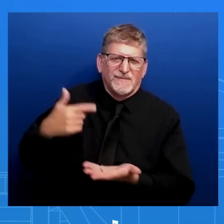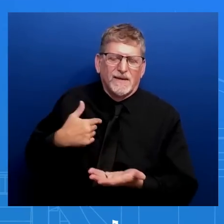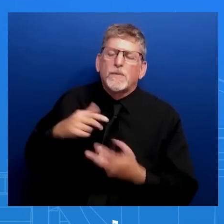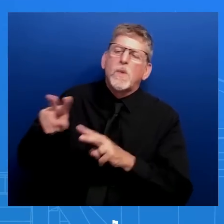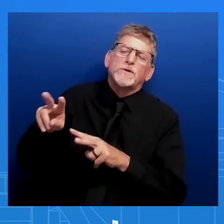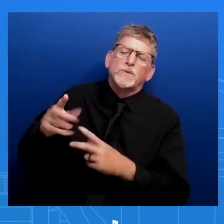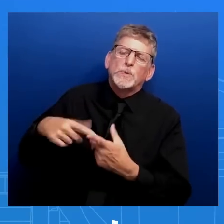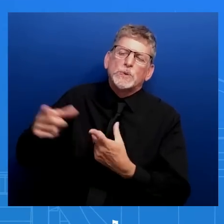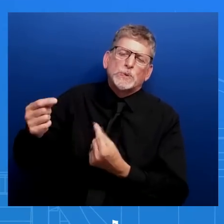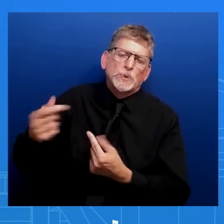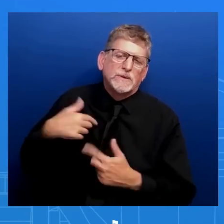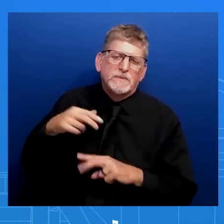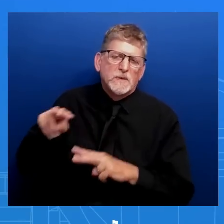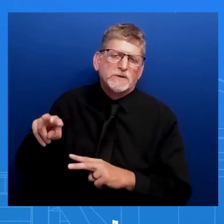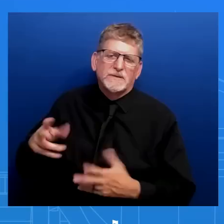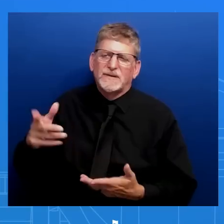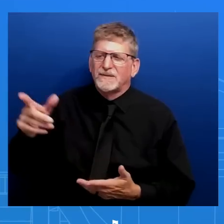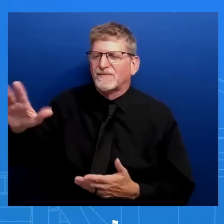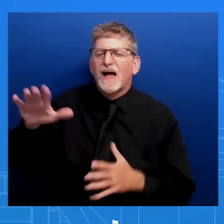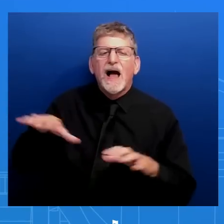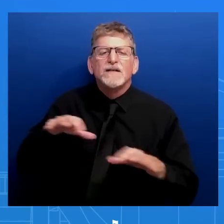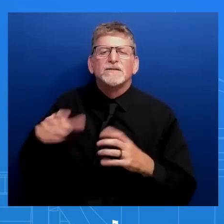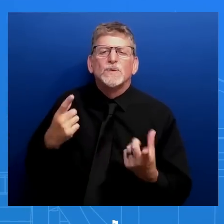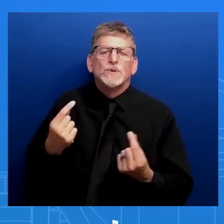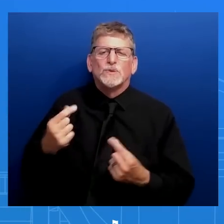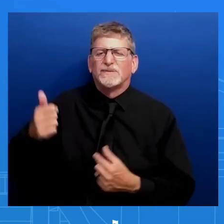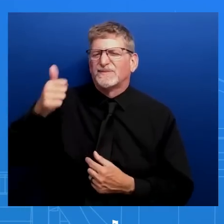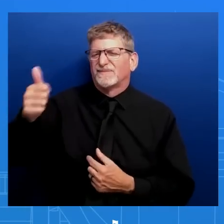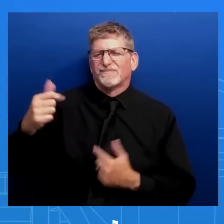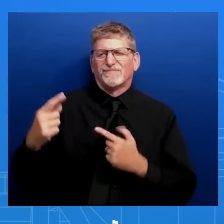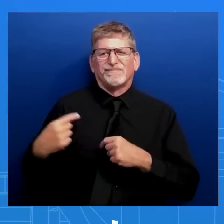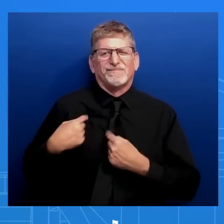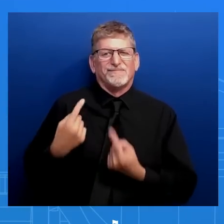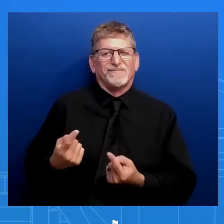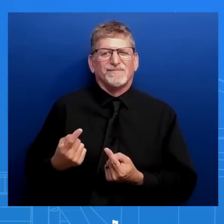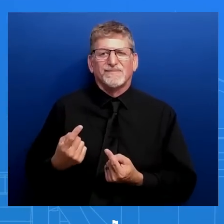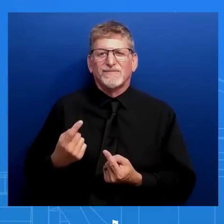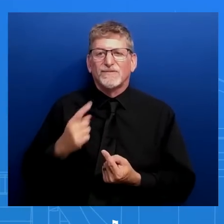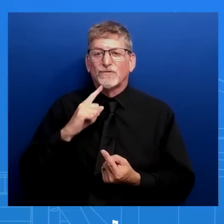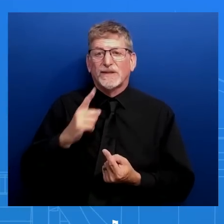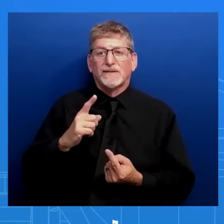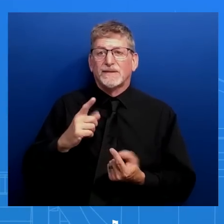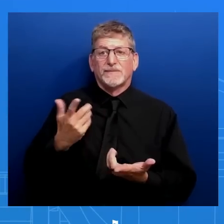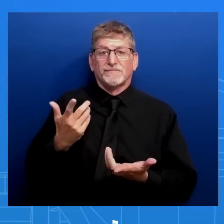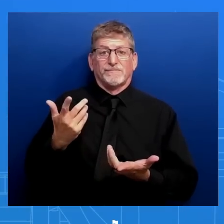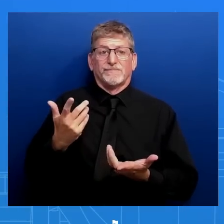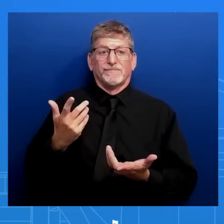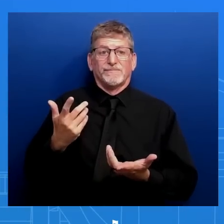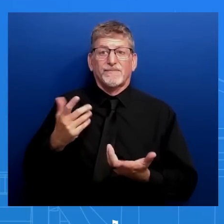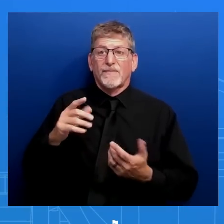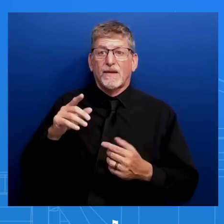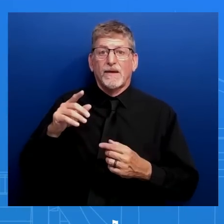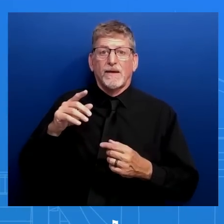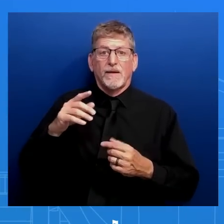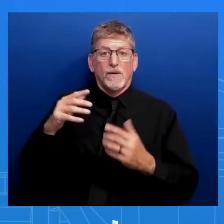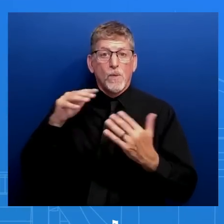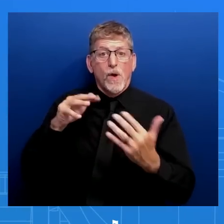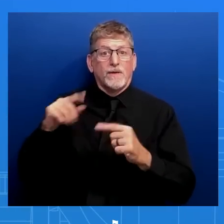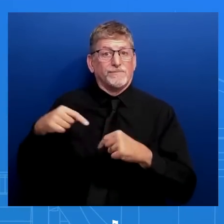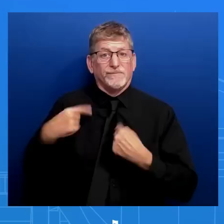Russian actions and leadership since the beginning of actually before the beginning of the war. And one thing that we have always talked